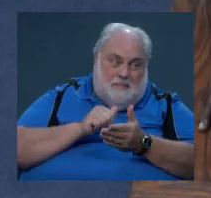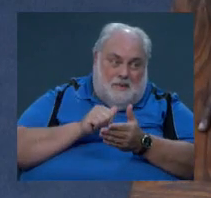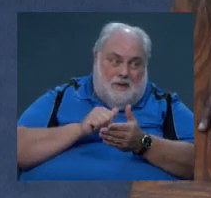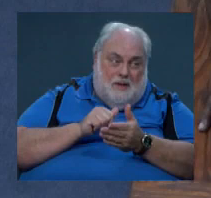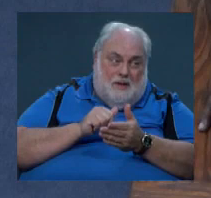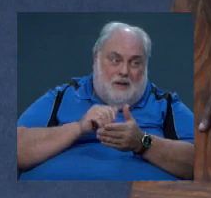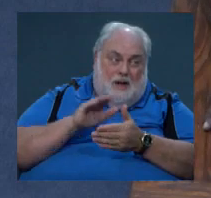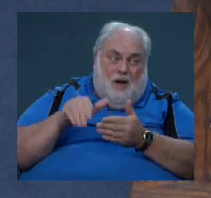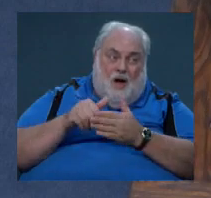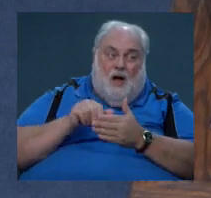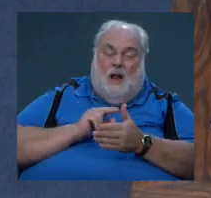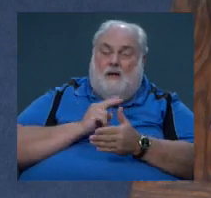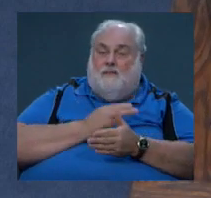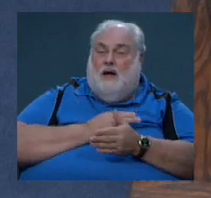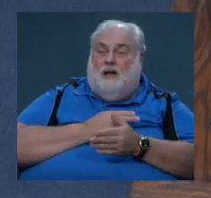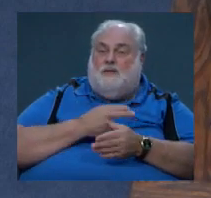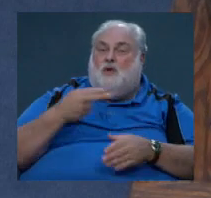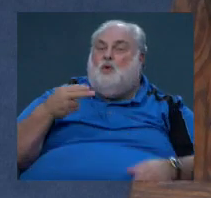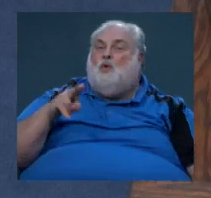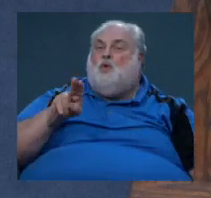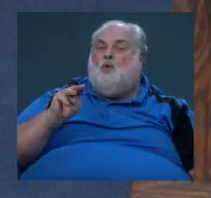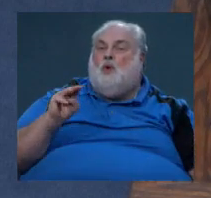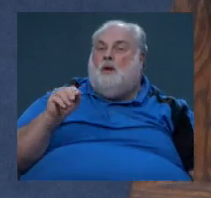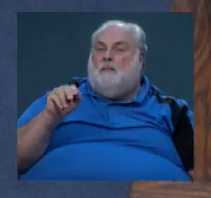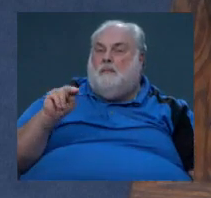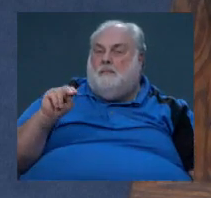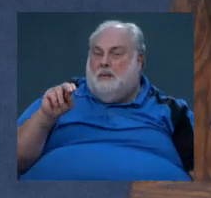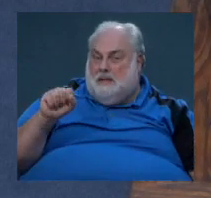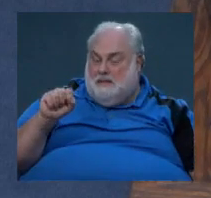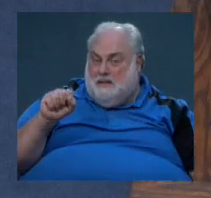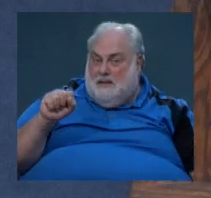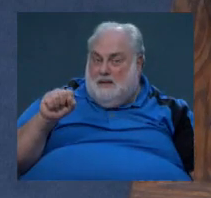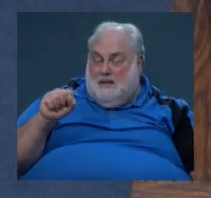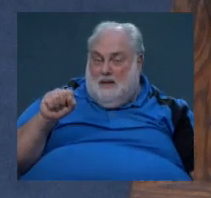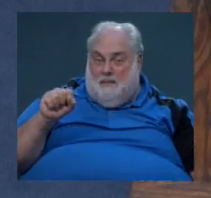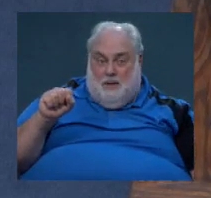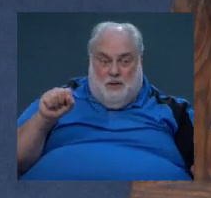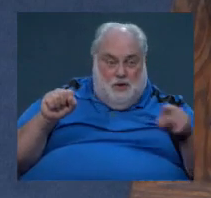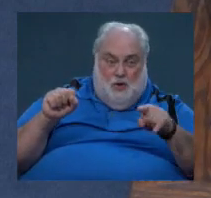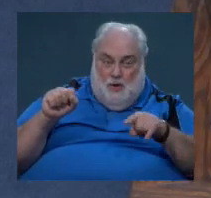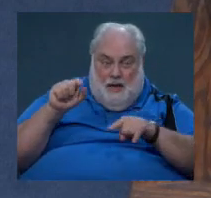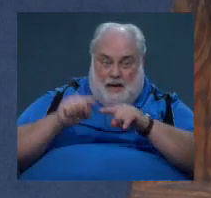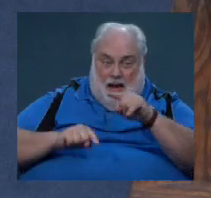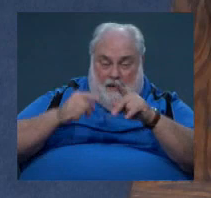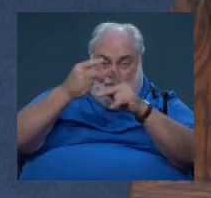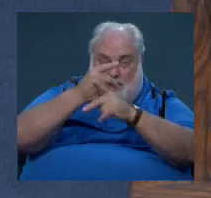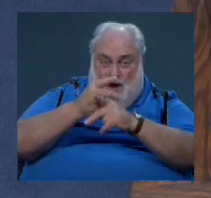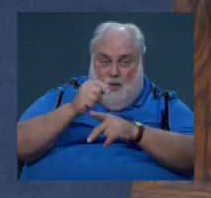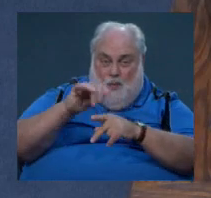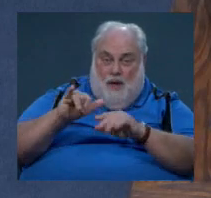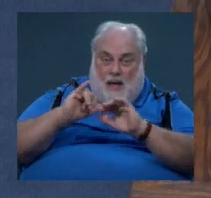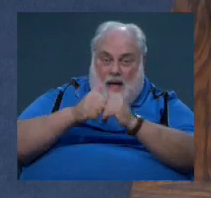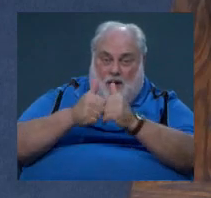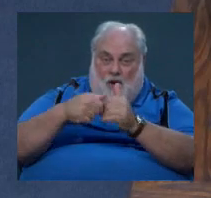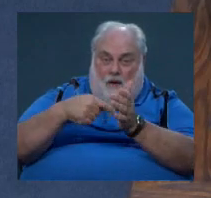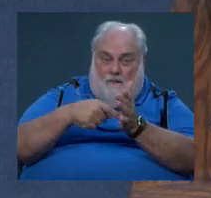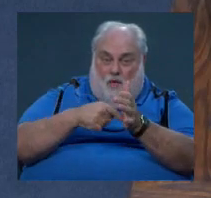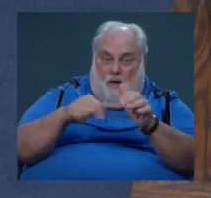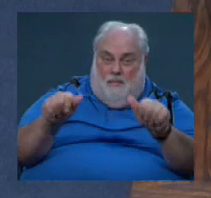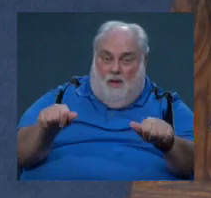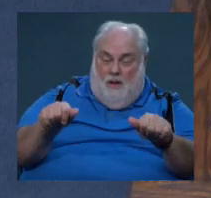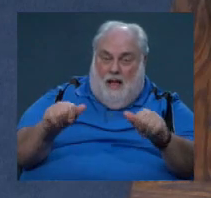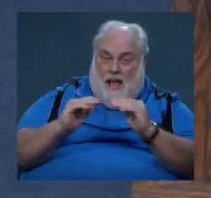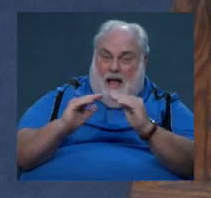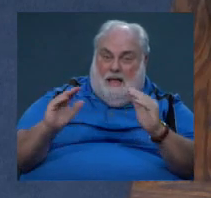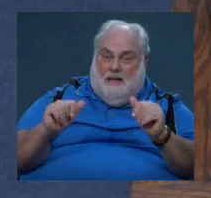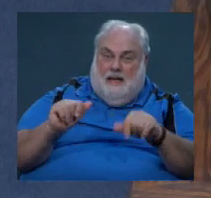all us humans. And because you can't figure out a way to bring affordable housing, doesn't mean it